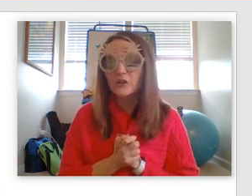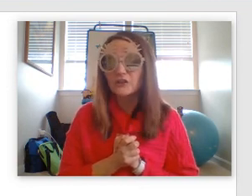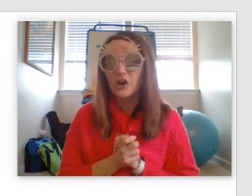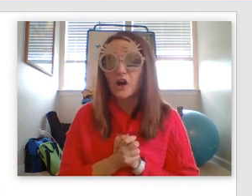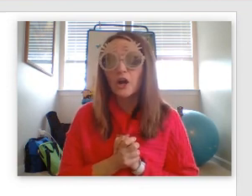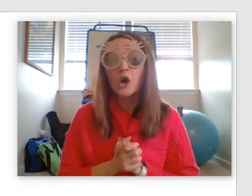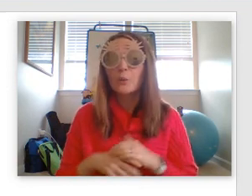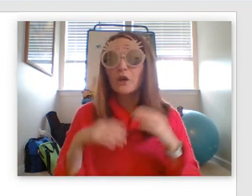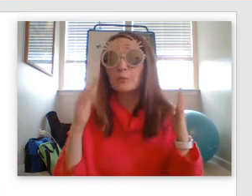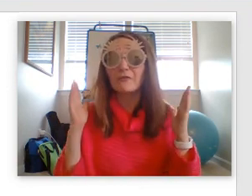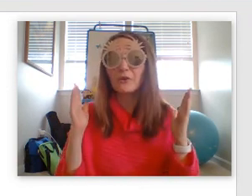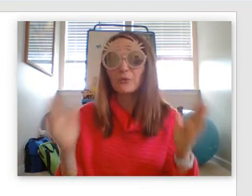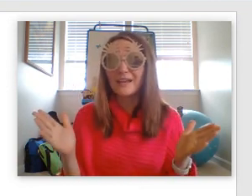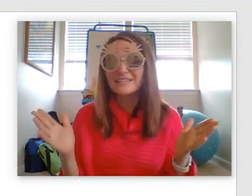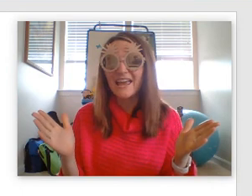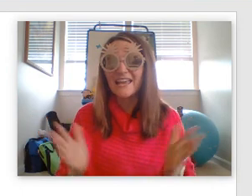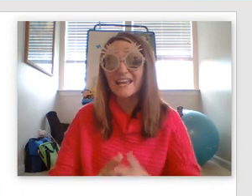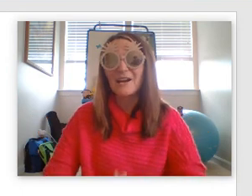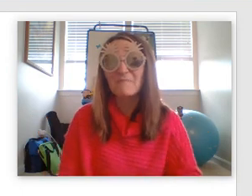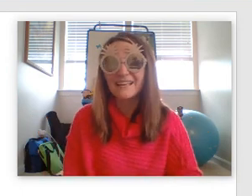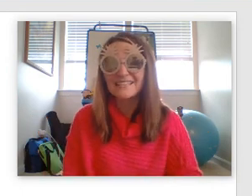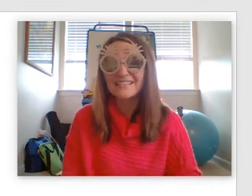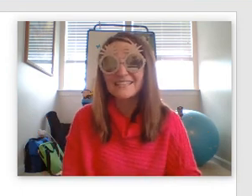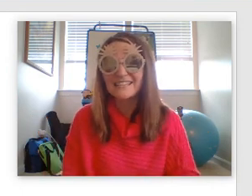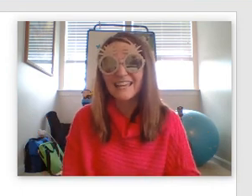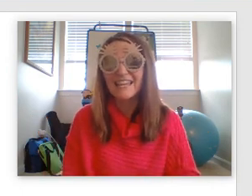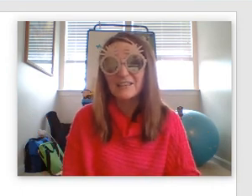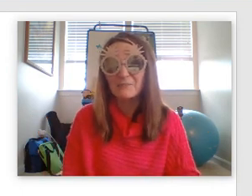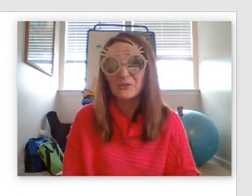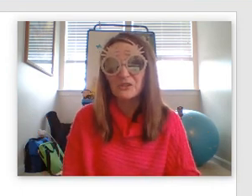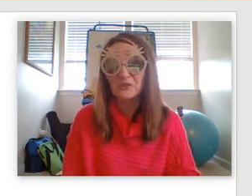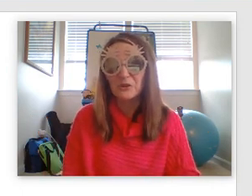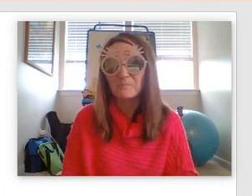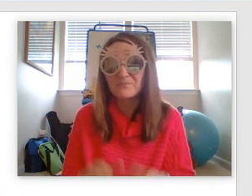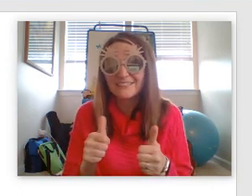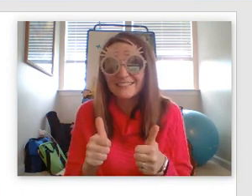off, Coda the Dog. We hope you have a great day and come back and see us again in the music room.